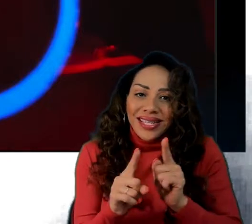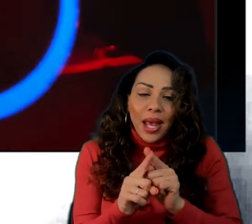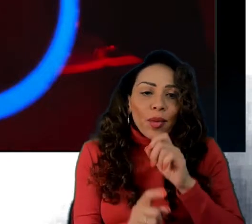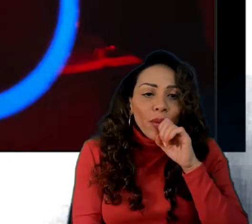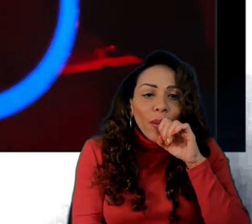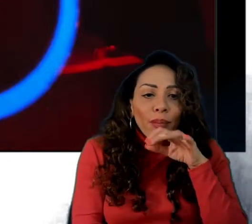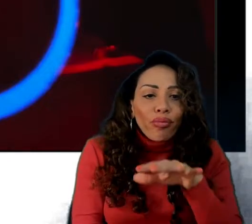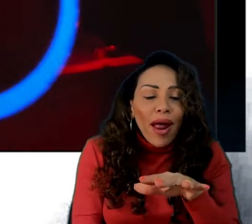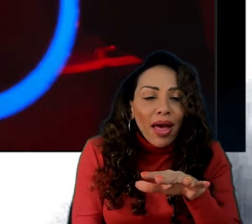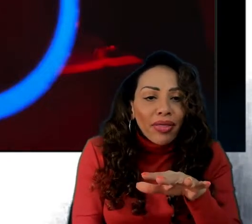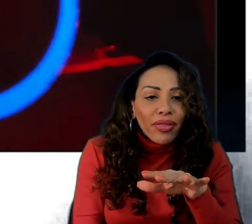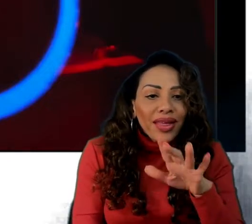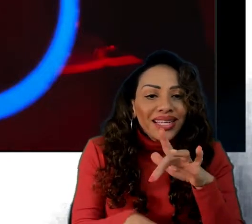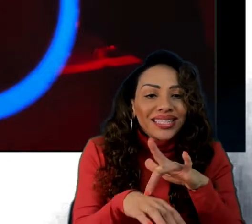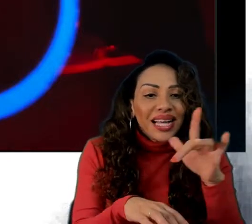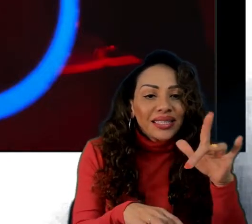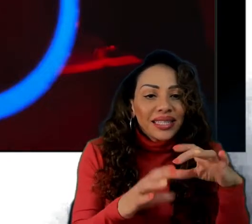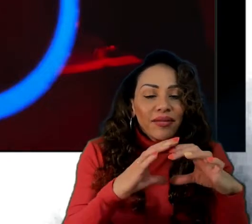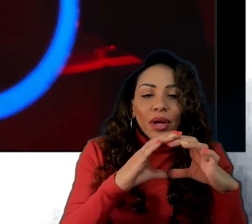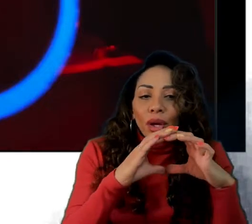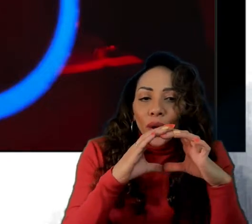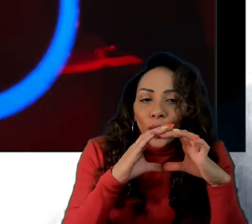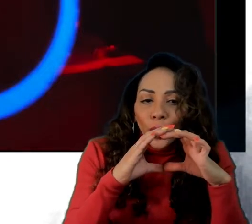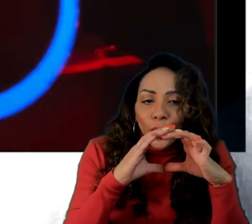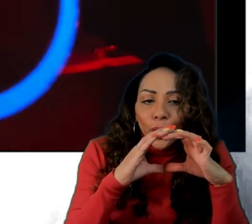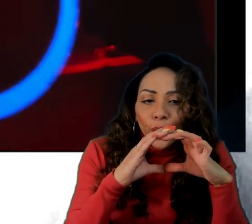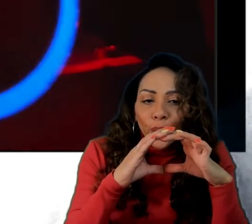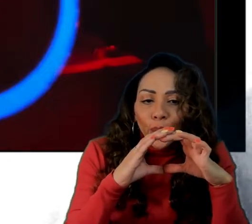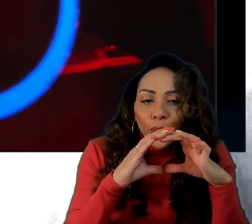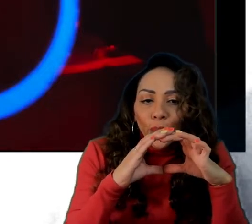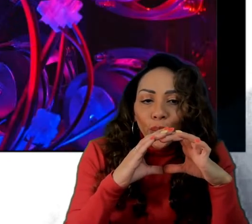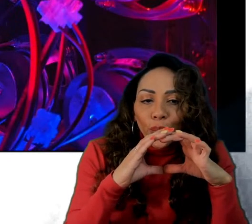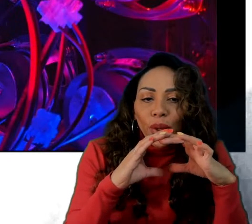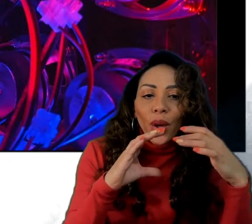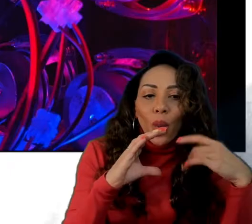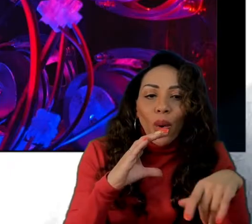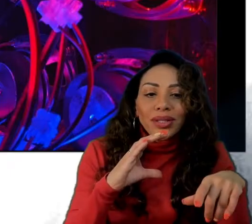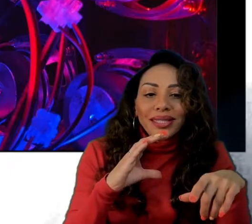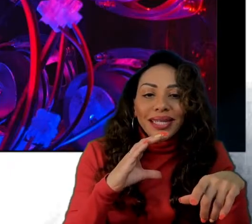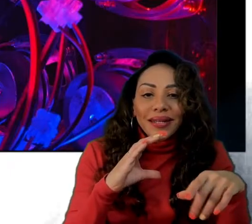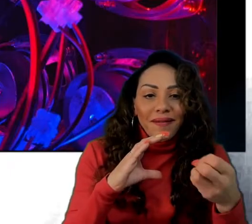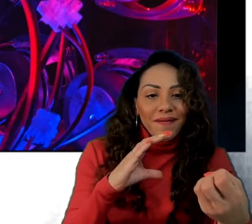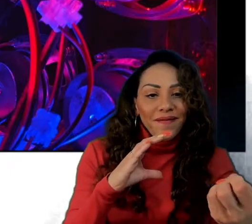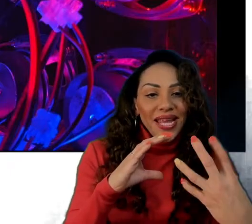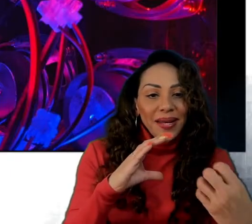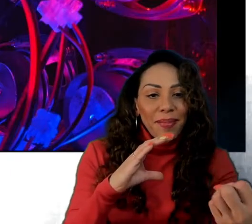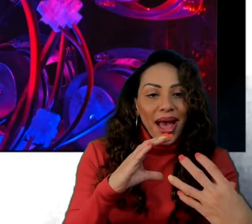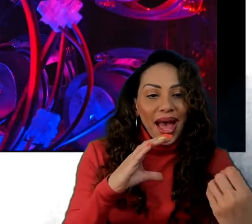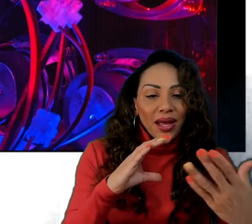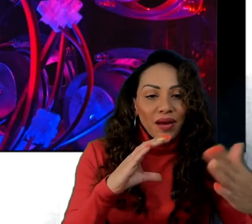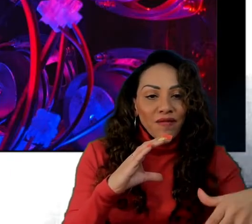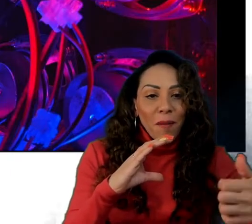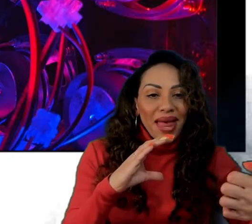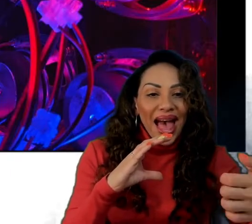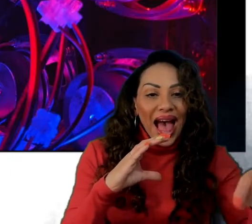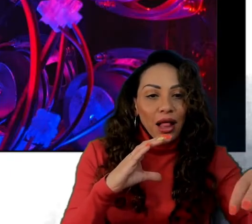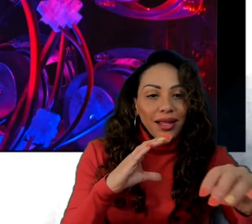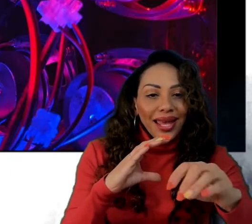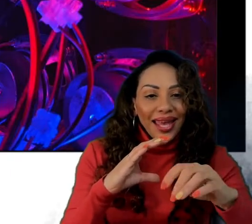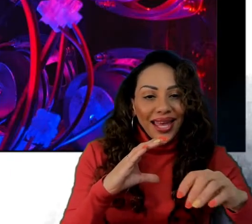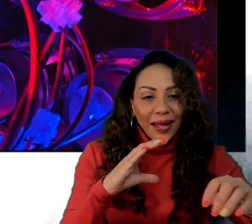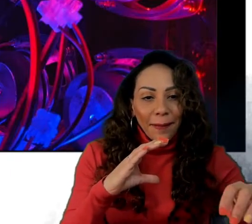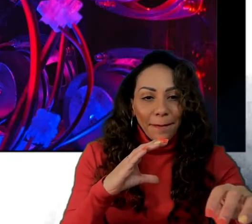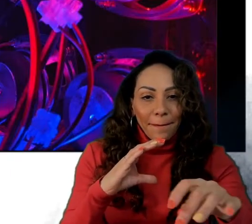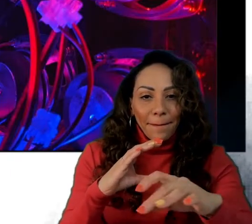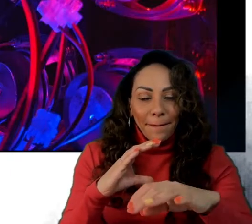too sensitive. We wanted people to feel like they were getting an immediate feedback. And then finally, deployment in the space, in the